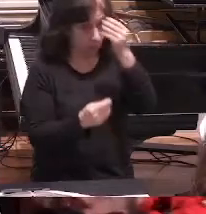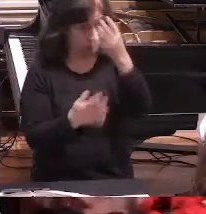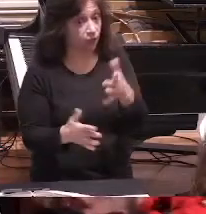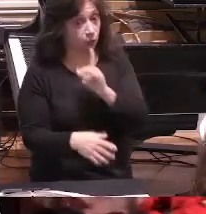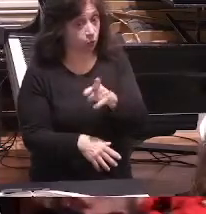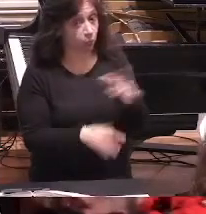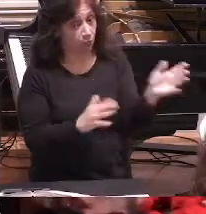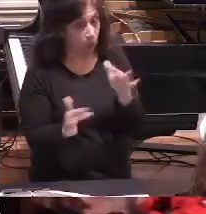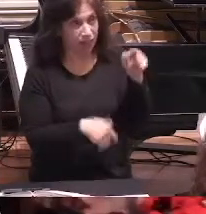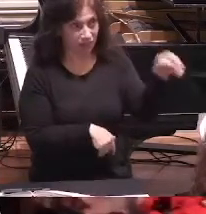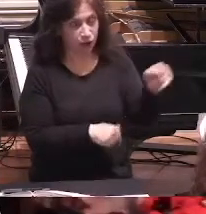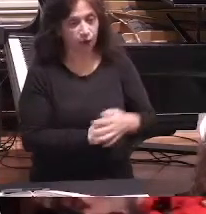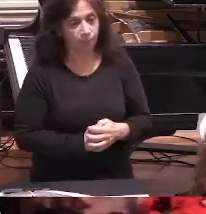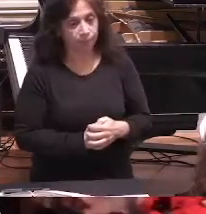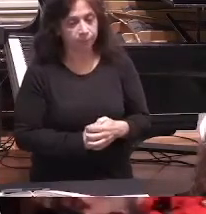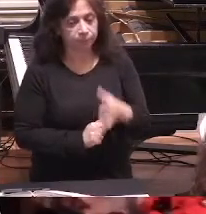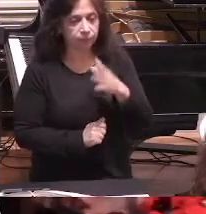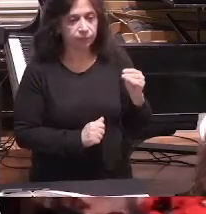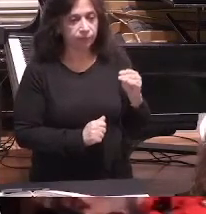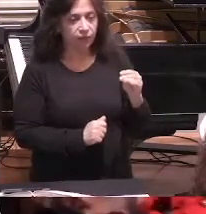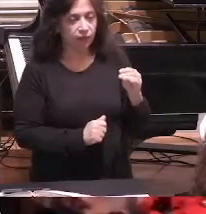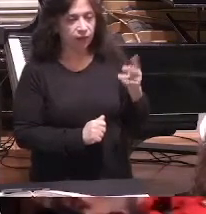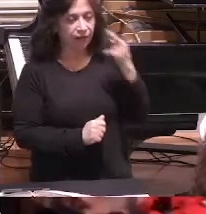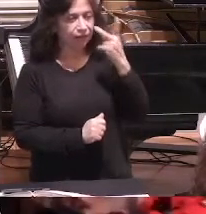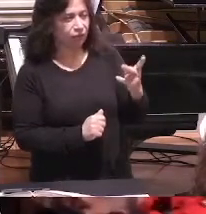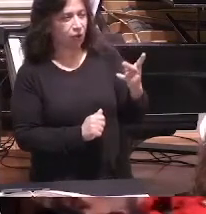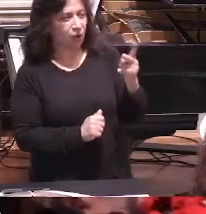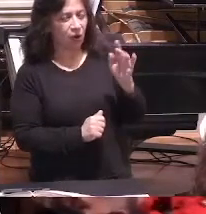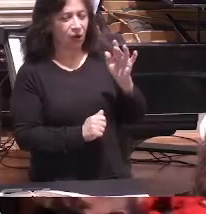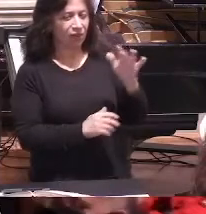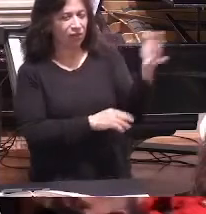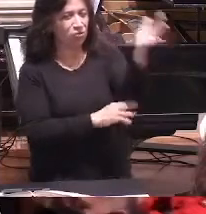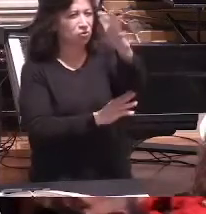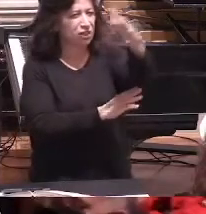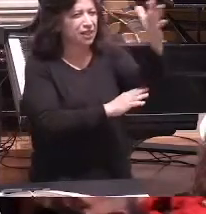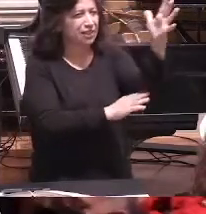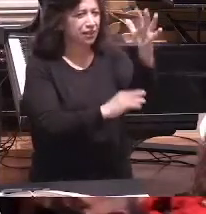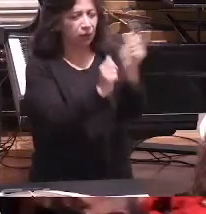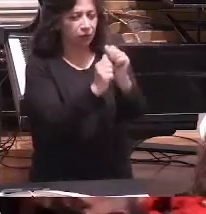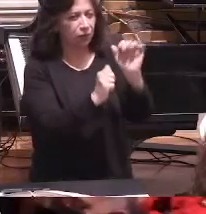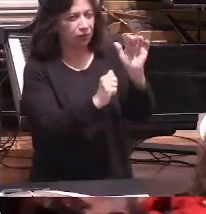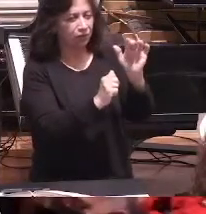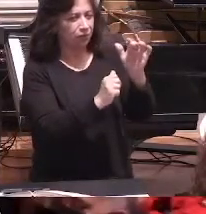windy. And I saw their essence in the trees.